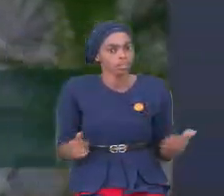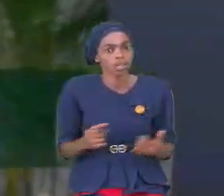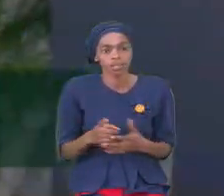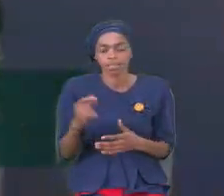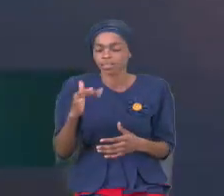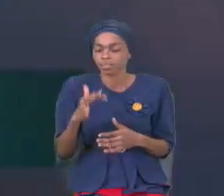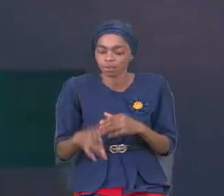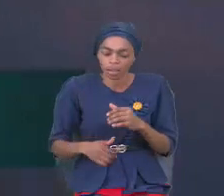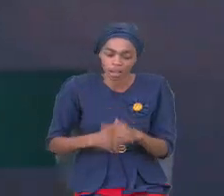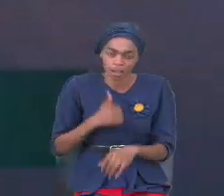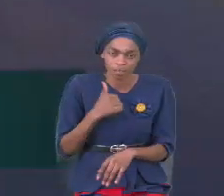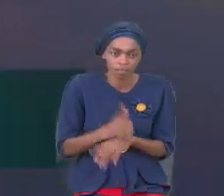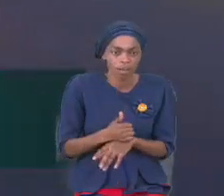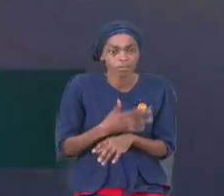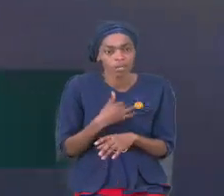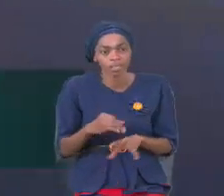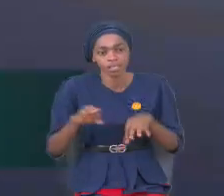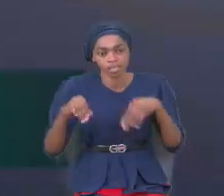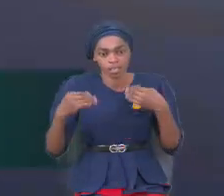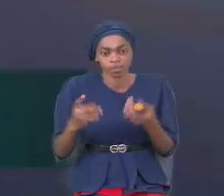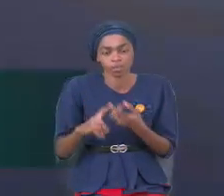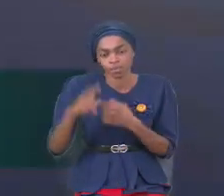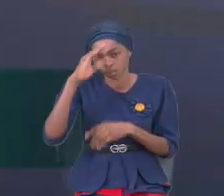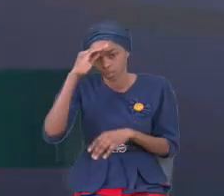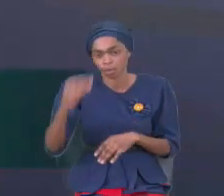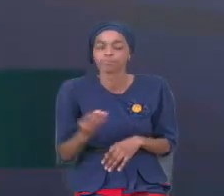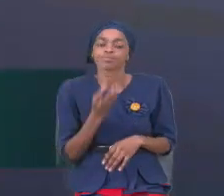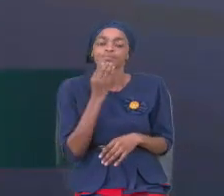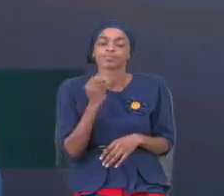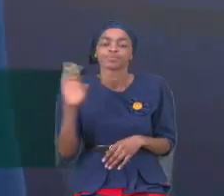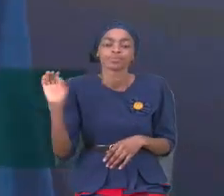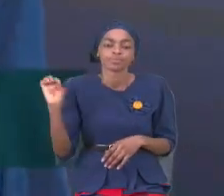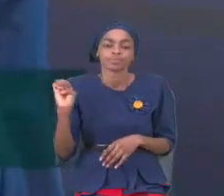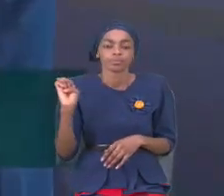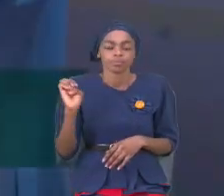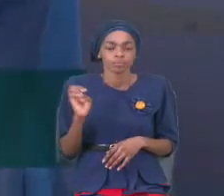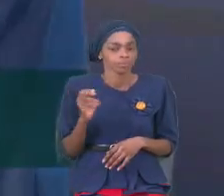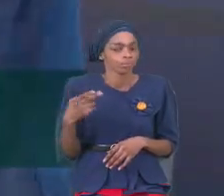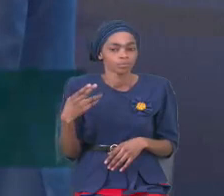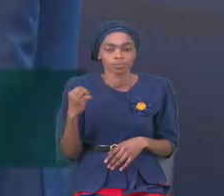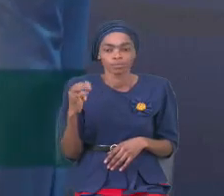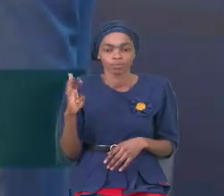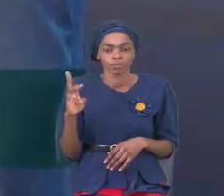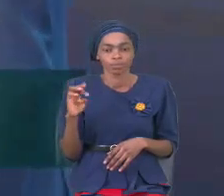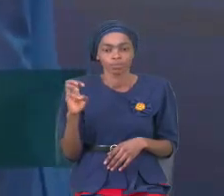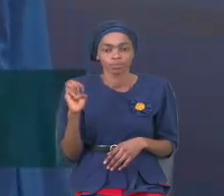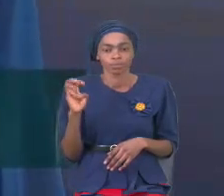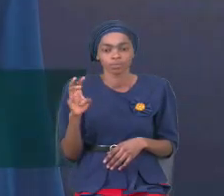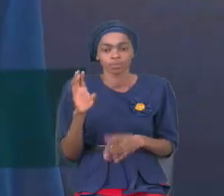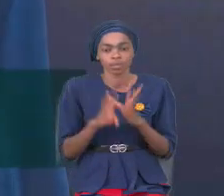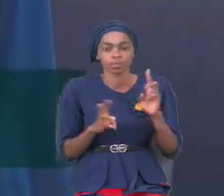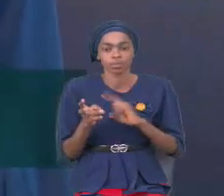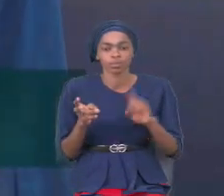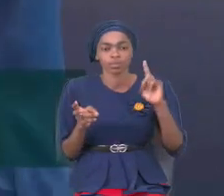Hebrews chapter 2, and I'm reading from verse 1. Hebrews chapter 2, we're reading from verse 1. Therefore, we ought to give the